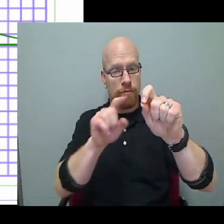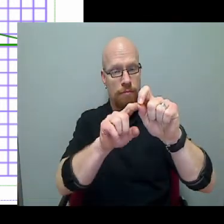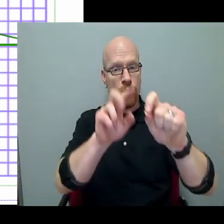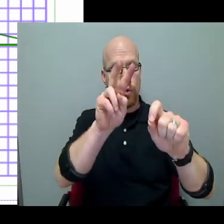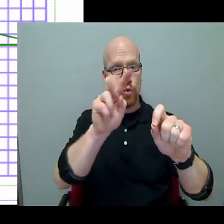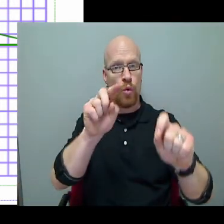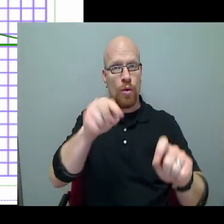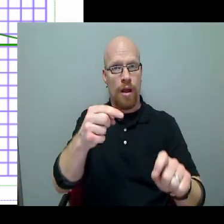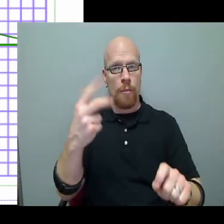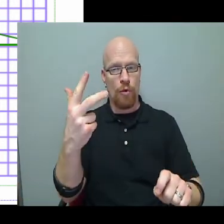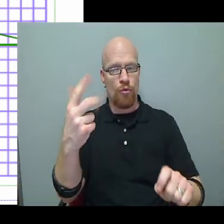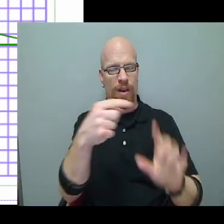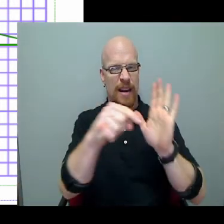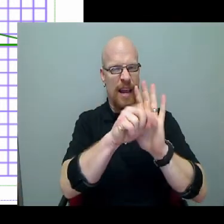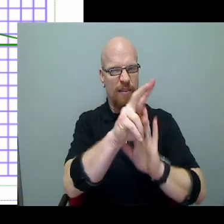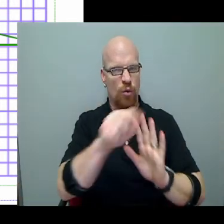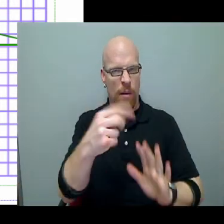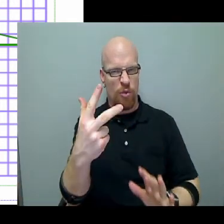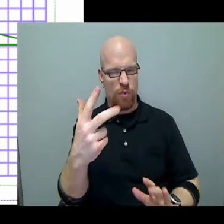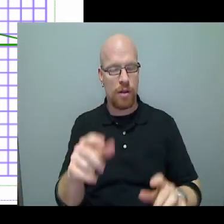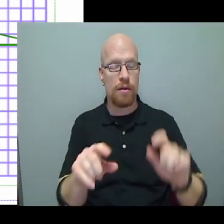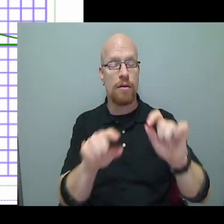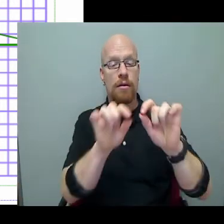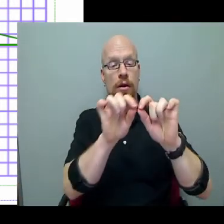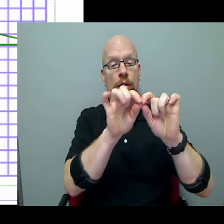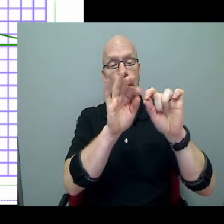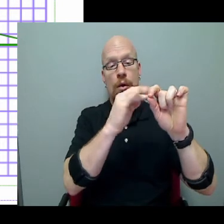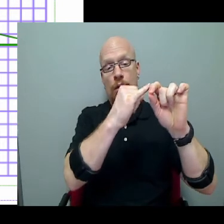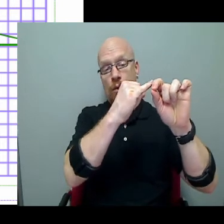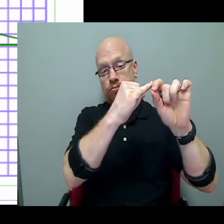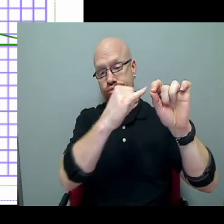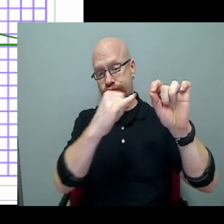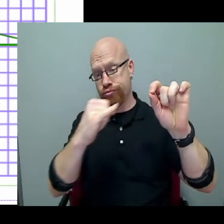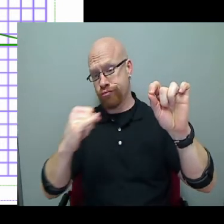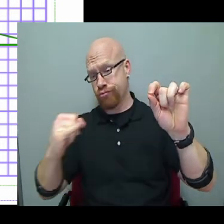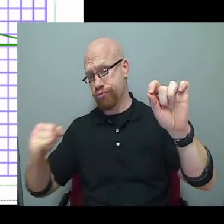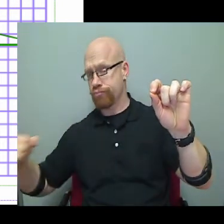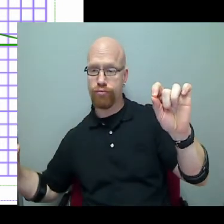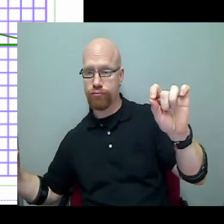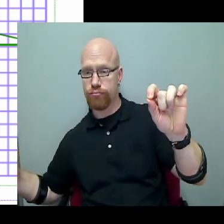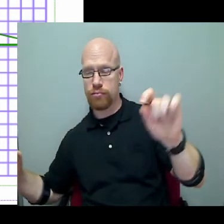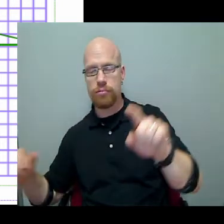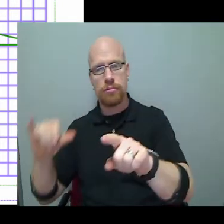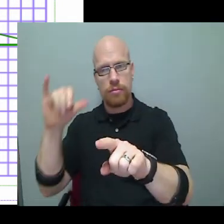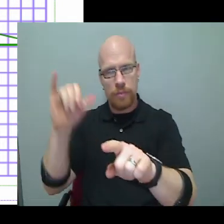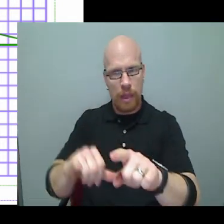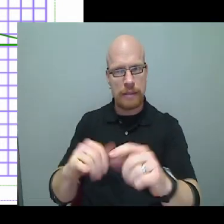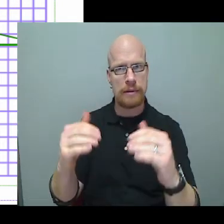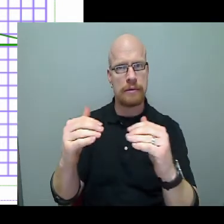Okay, the line now goes from -2, 3